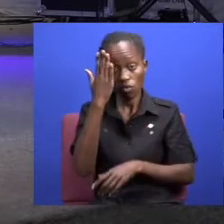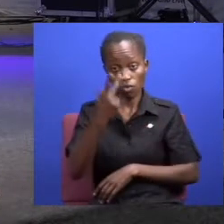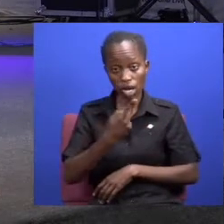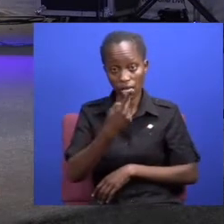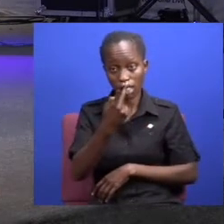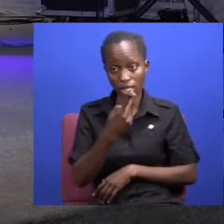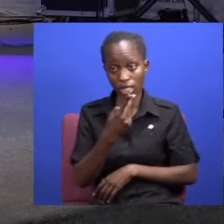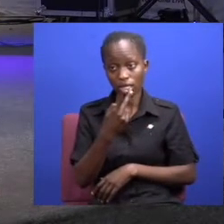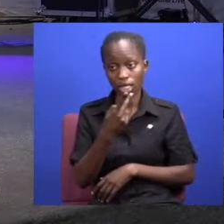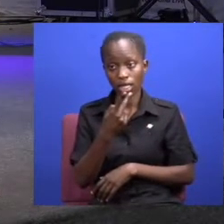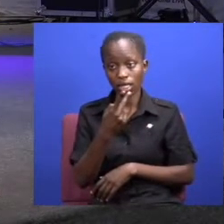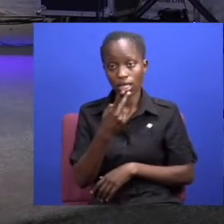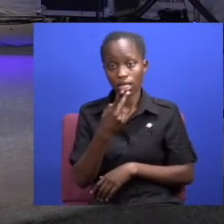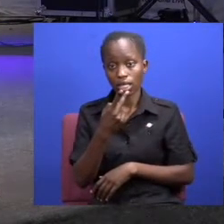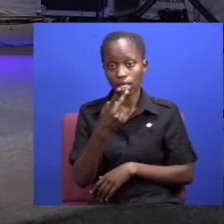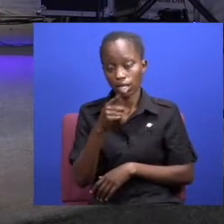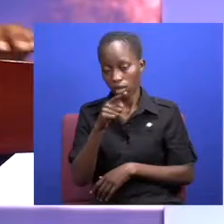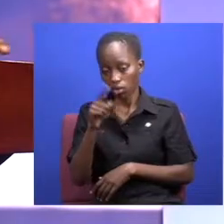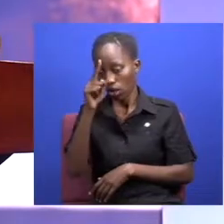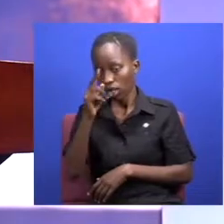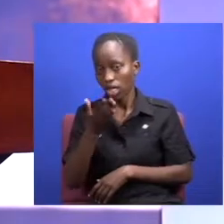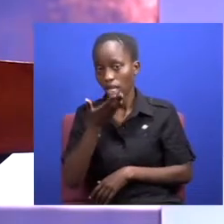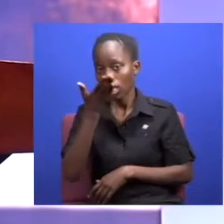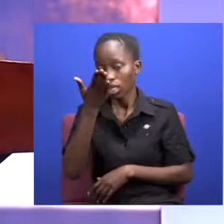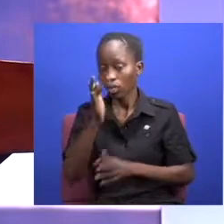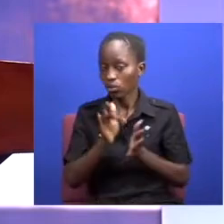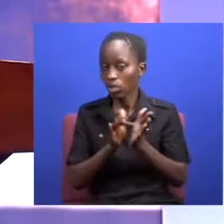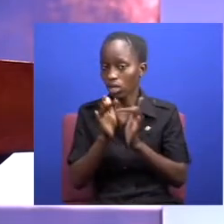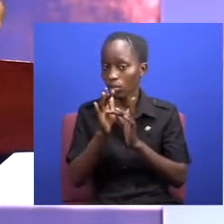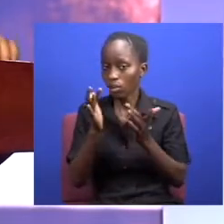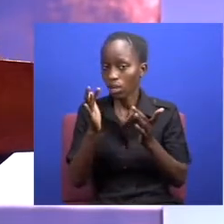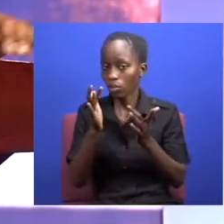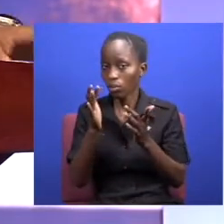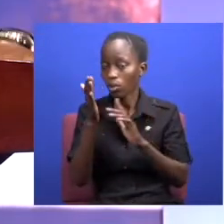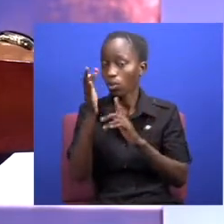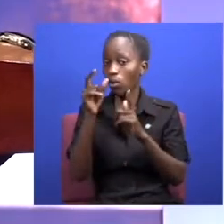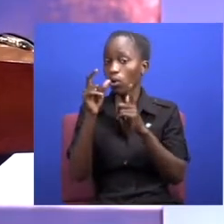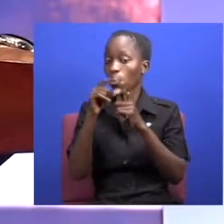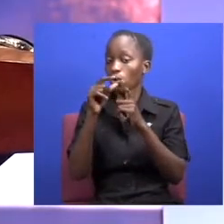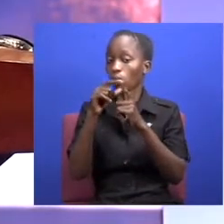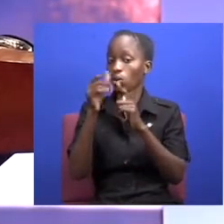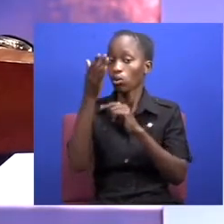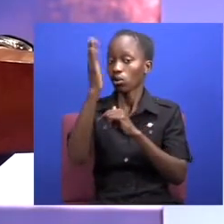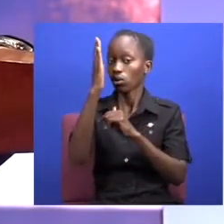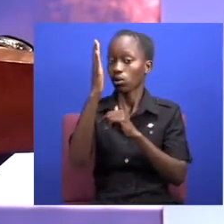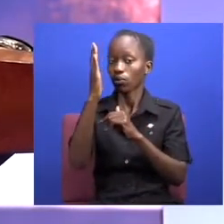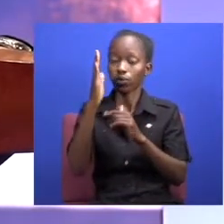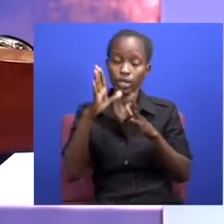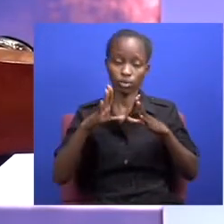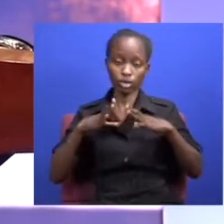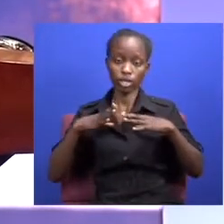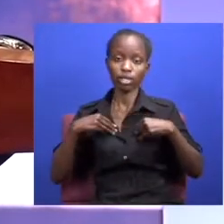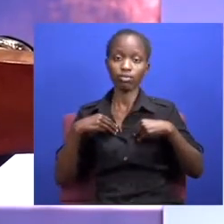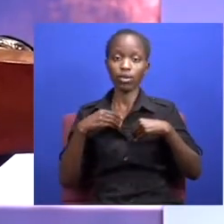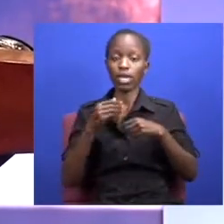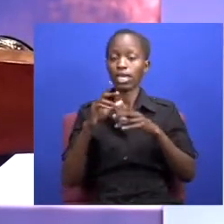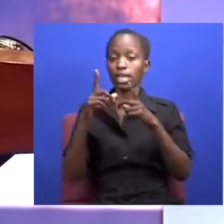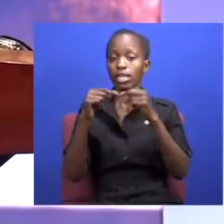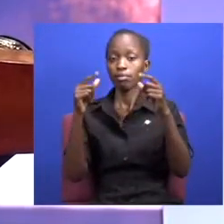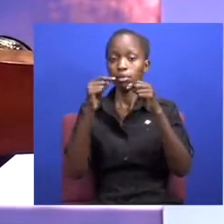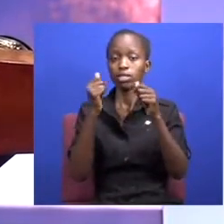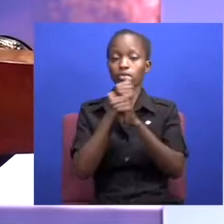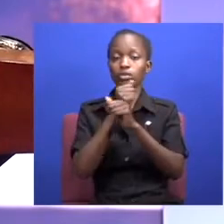and I, the appropriate response to the Bible, the word of God, is to accept the message of